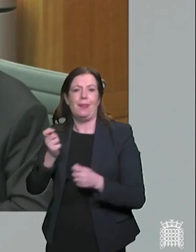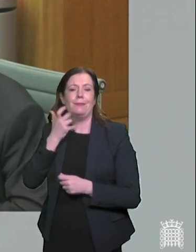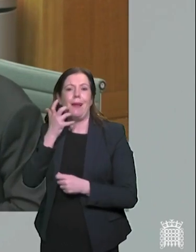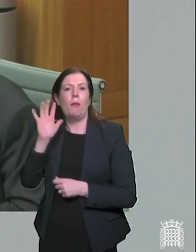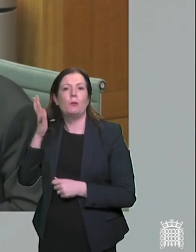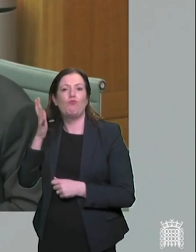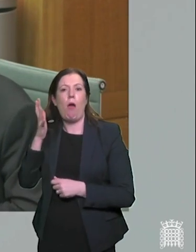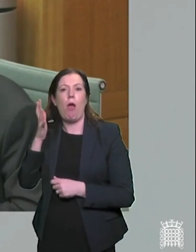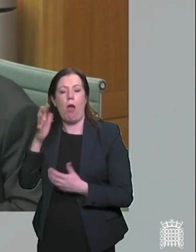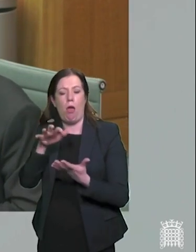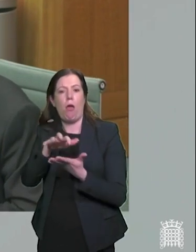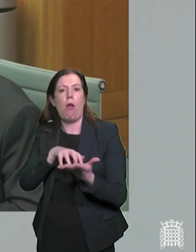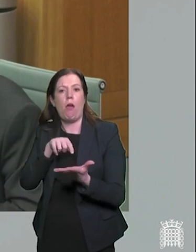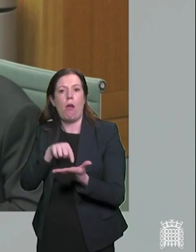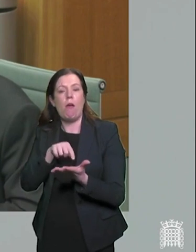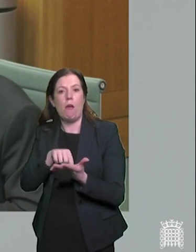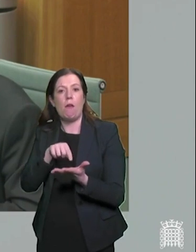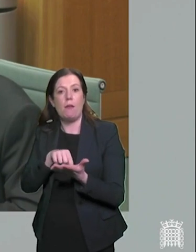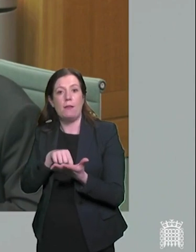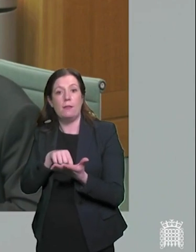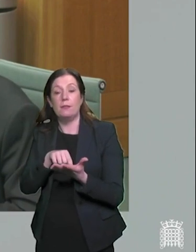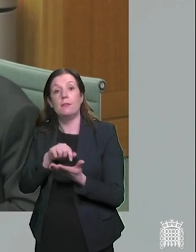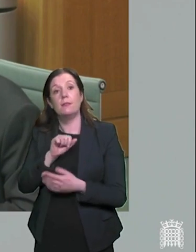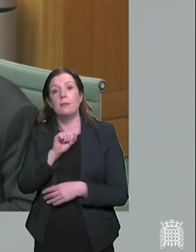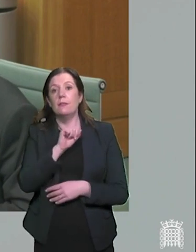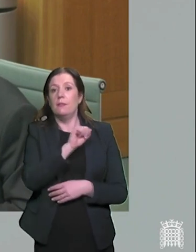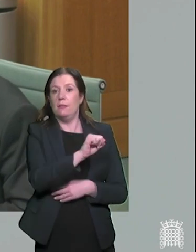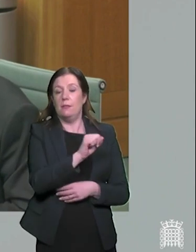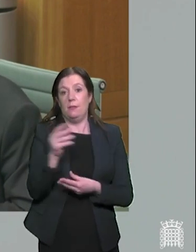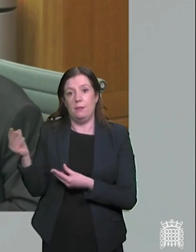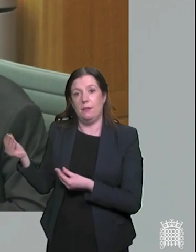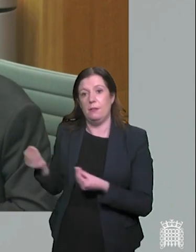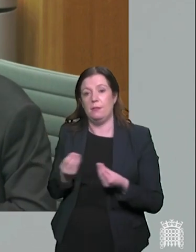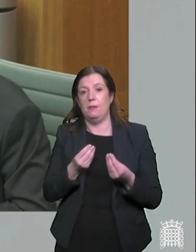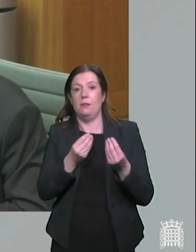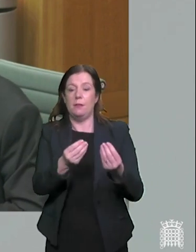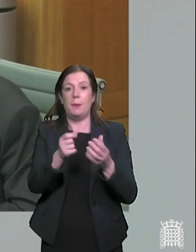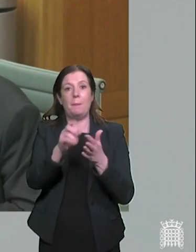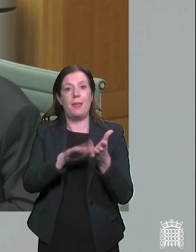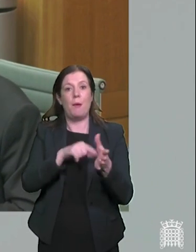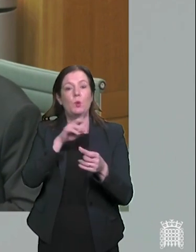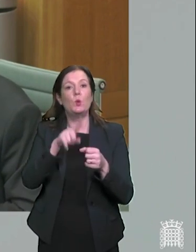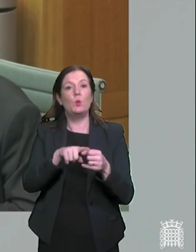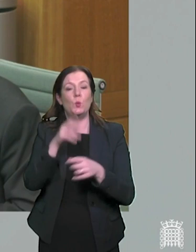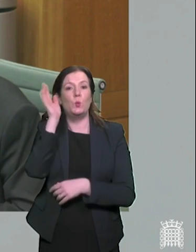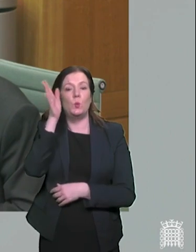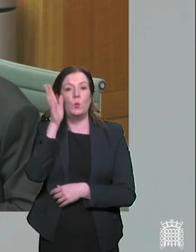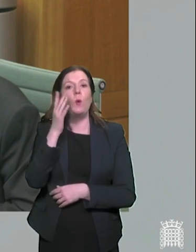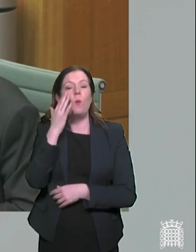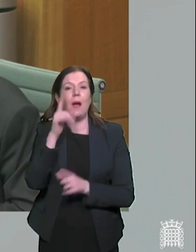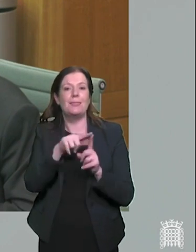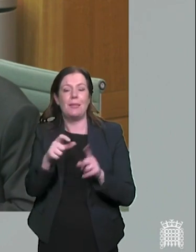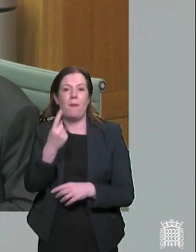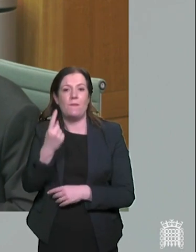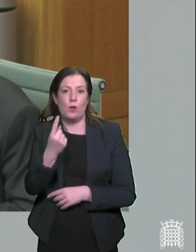Mirror, "became the basis of Mr. Johnson's lines to take in Prime Minister's questions on the 1st of